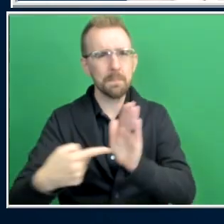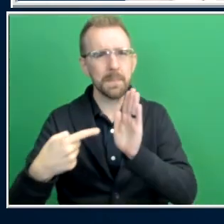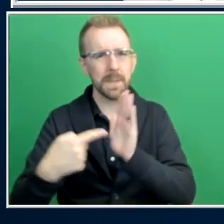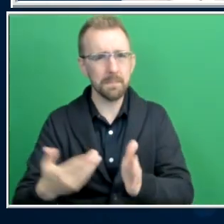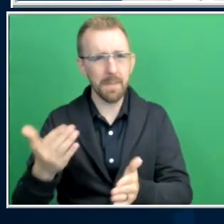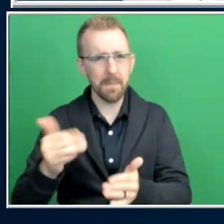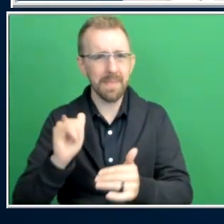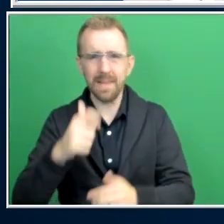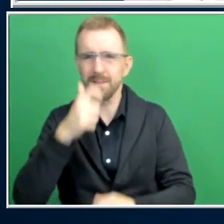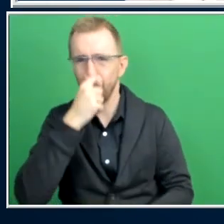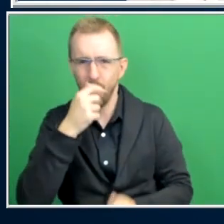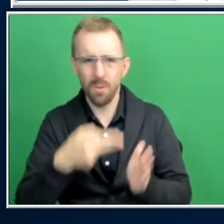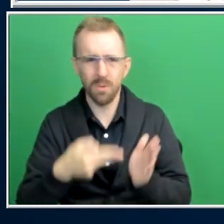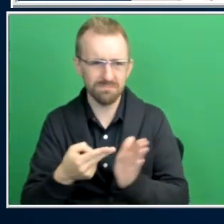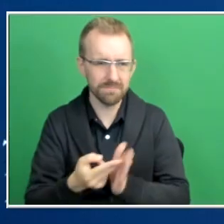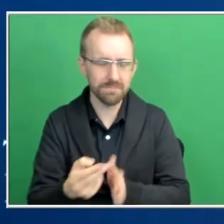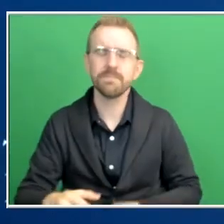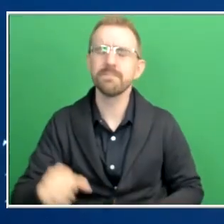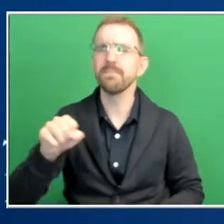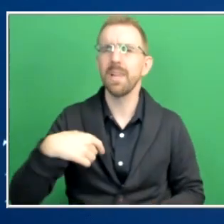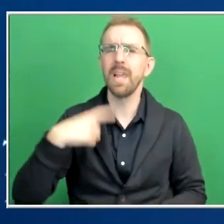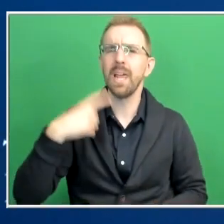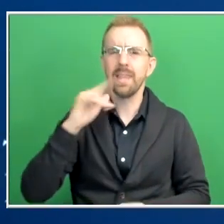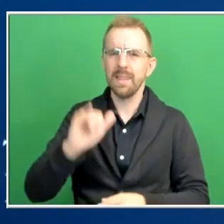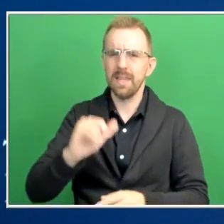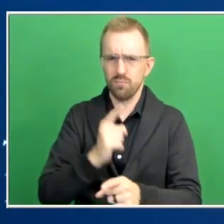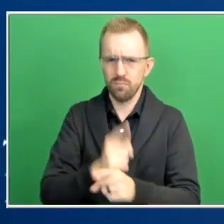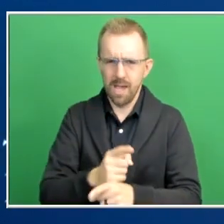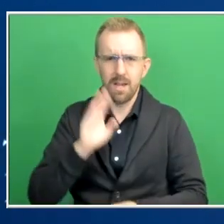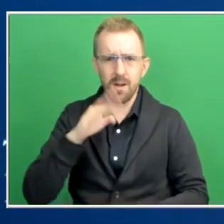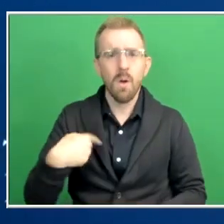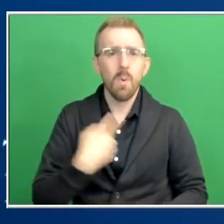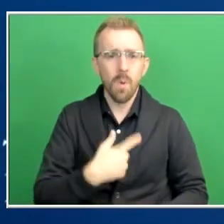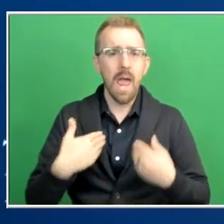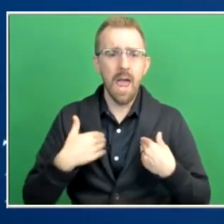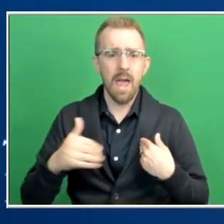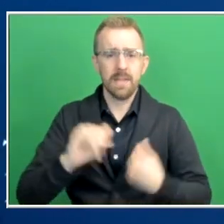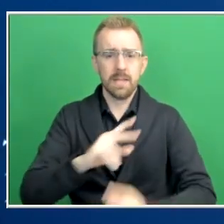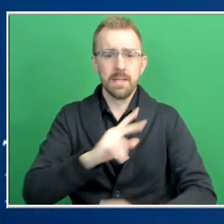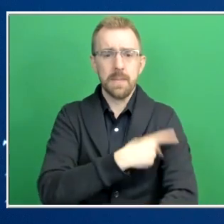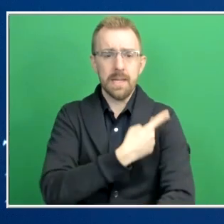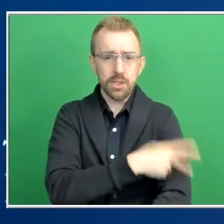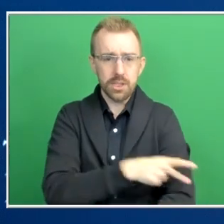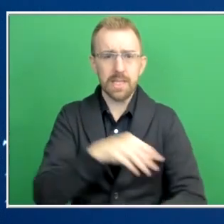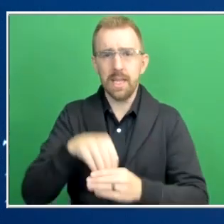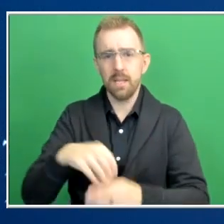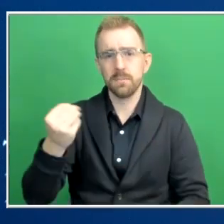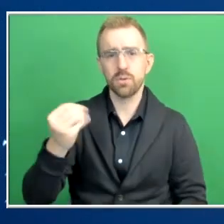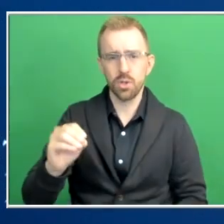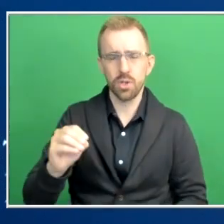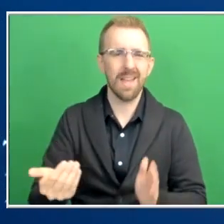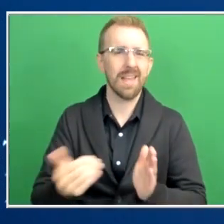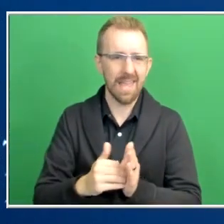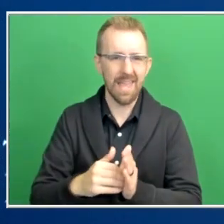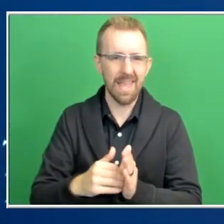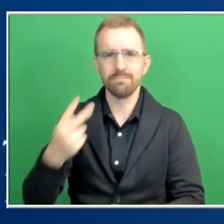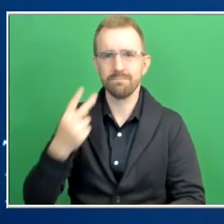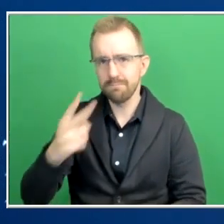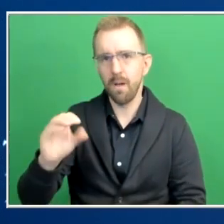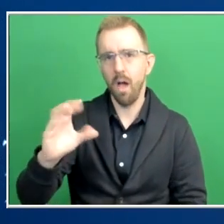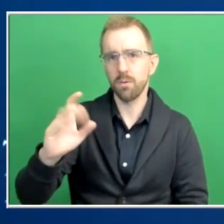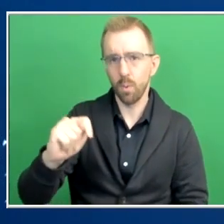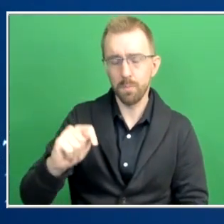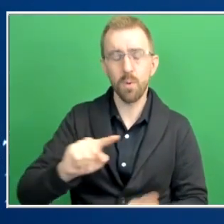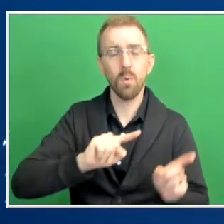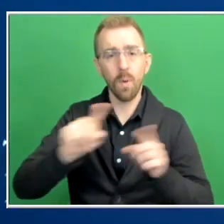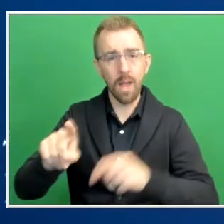Hawk. Yeah, I think that's right. You know, we have this patient in Missouri, again, was seen in October, went to the hospital